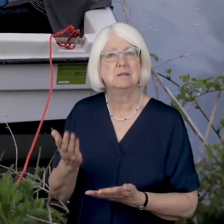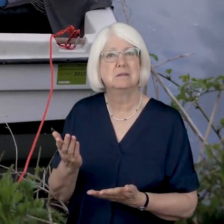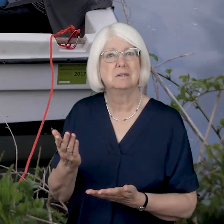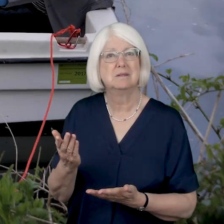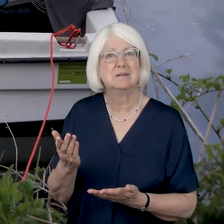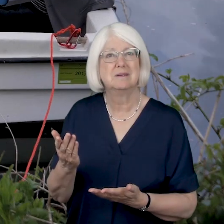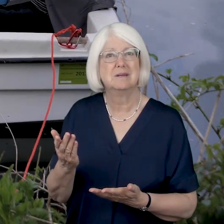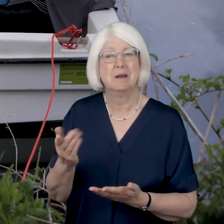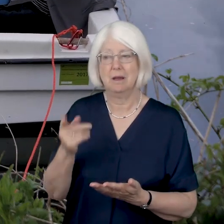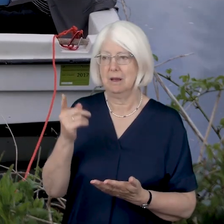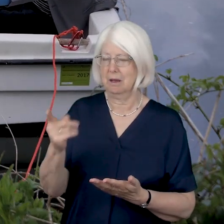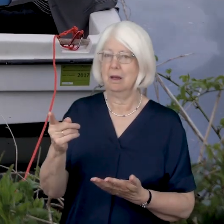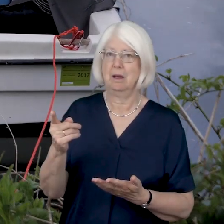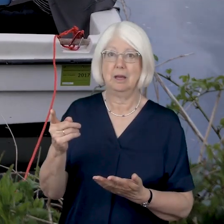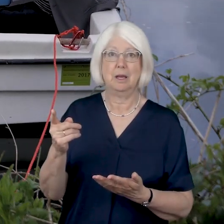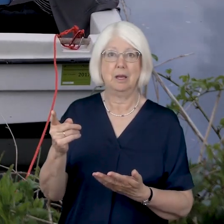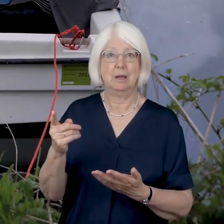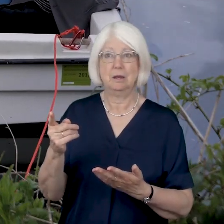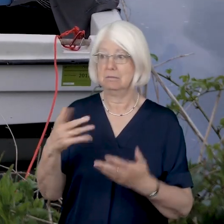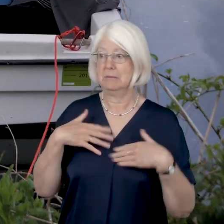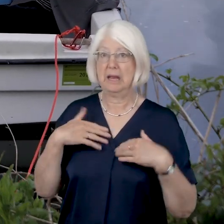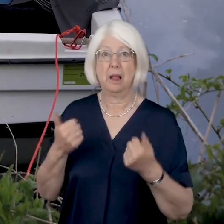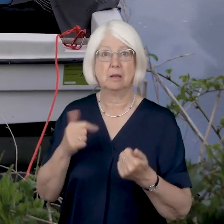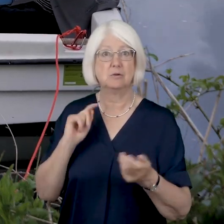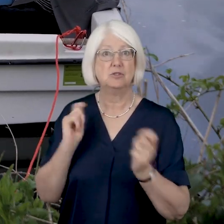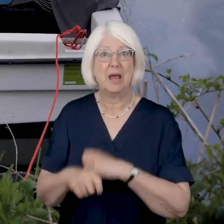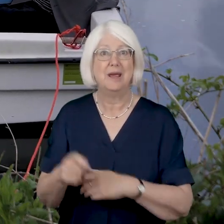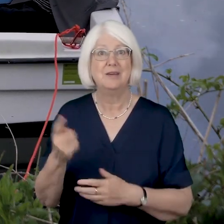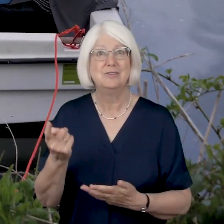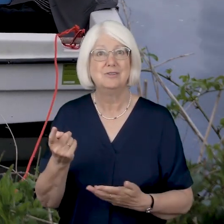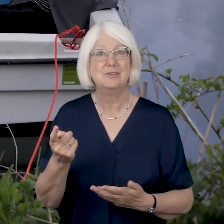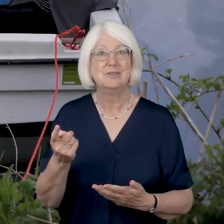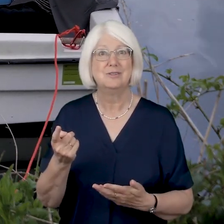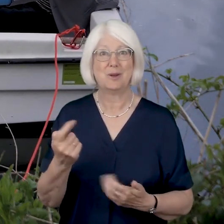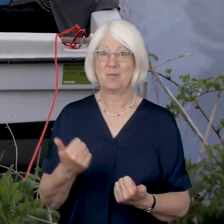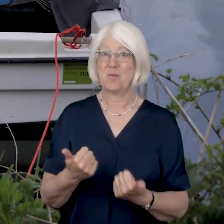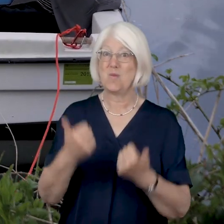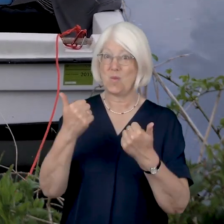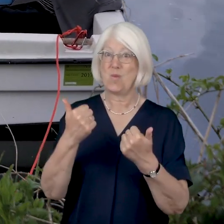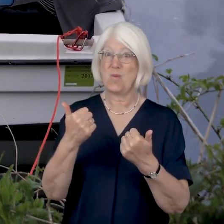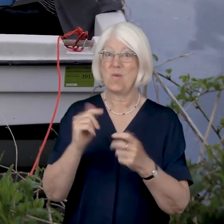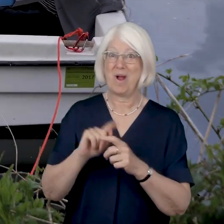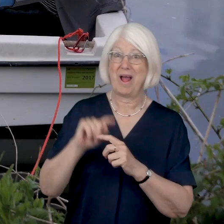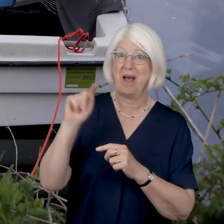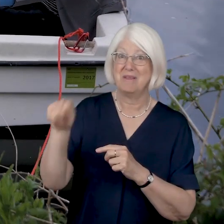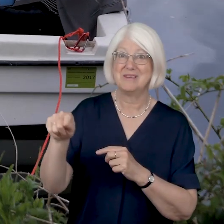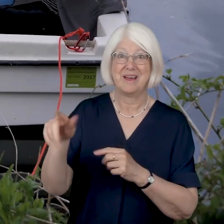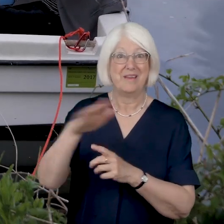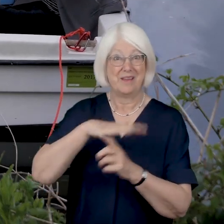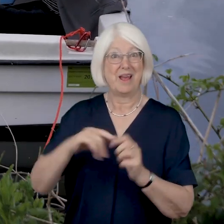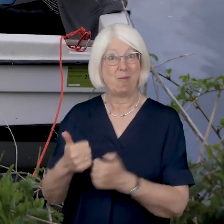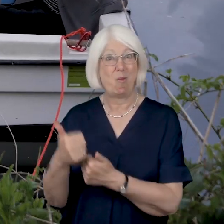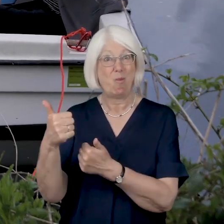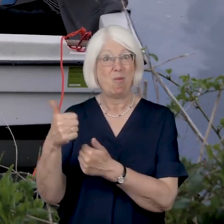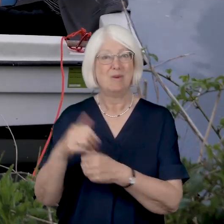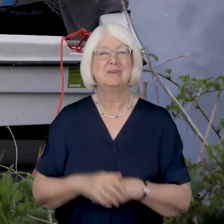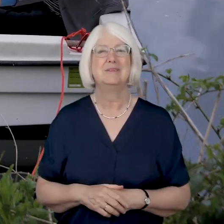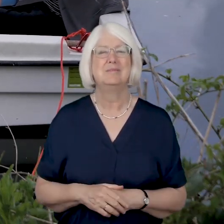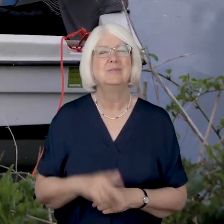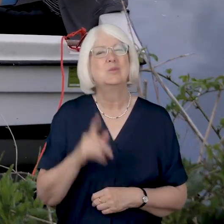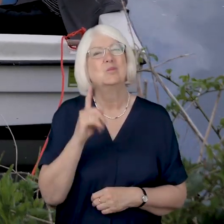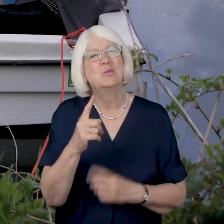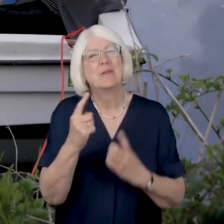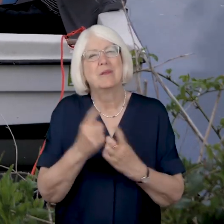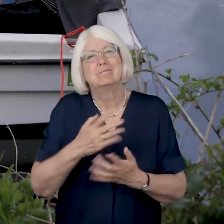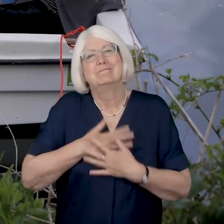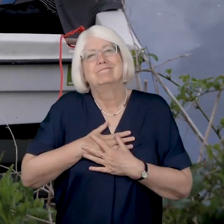Jesus, he gets healed, transformed. So I love that on the other side of the lake. But one of the things I really, really love